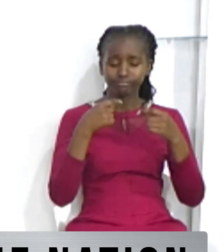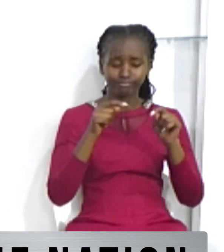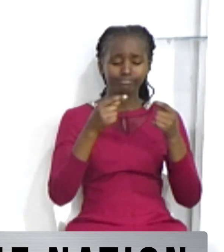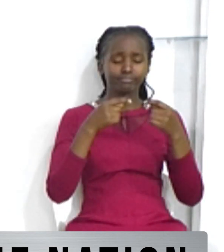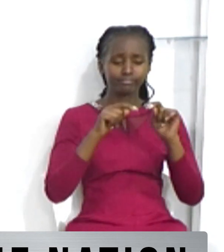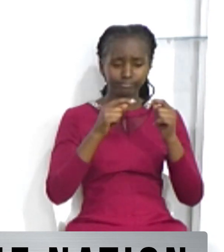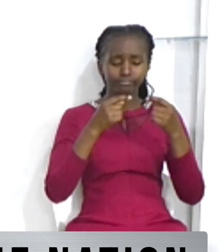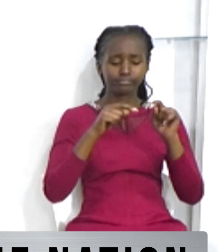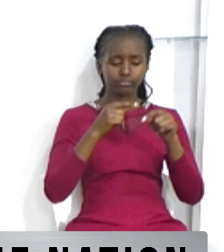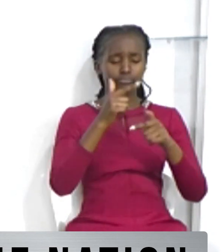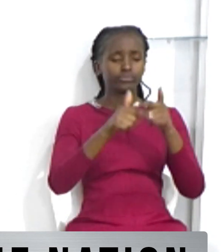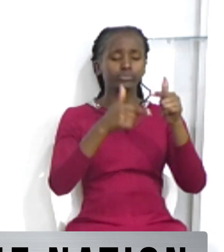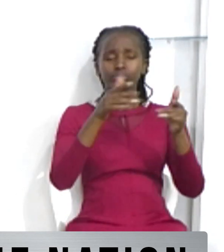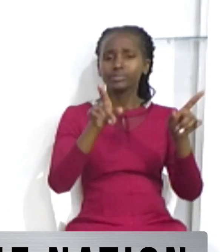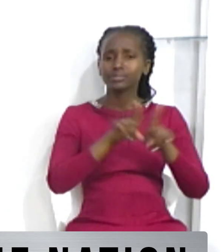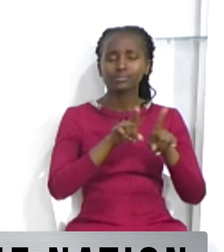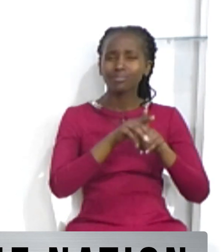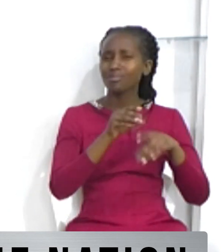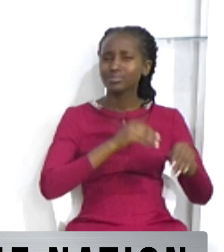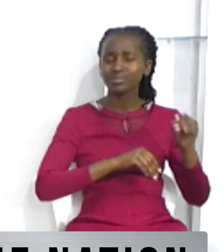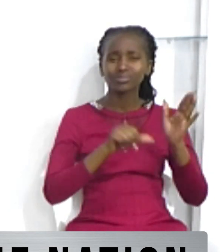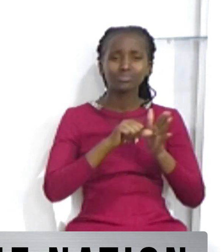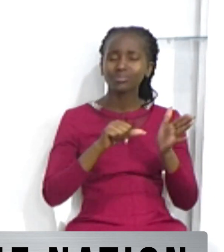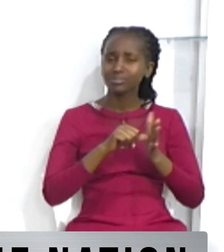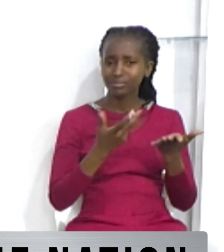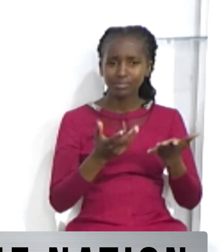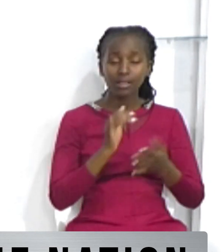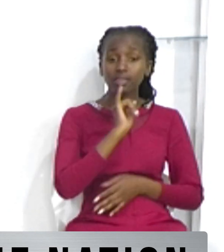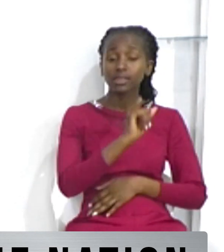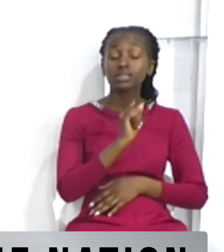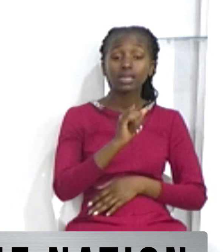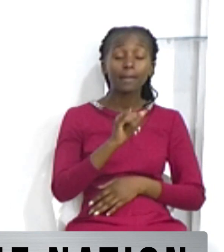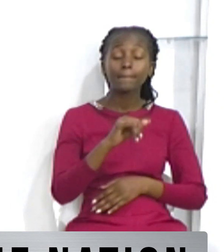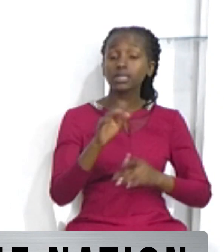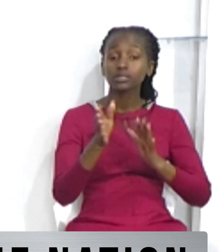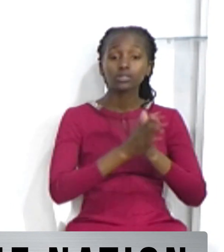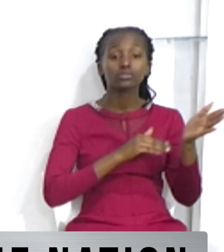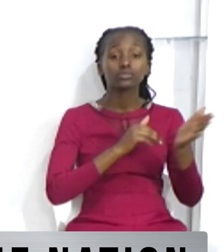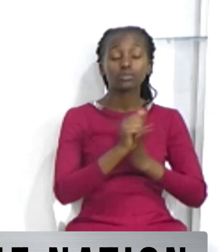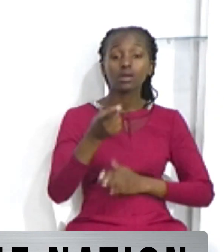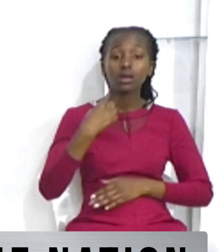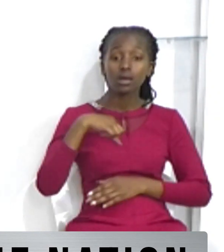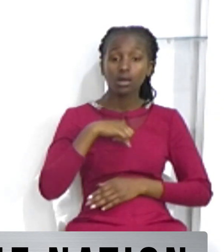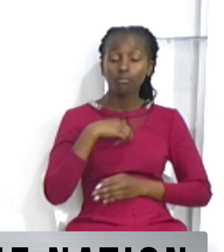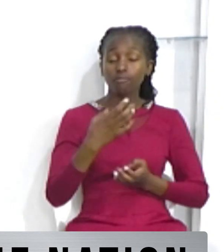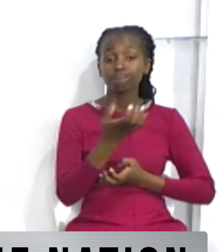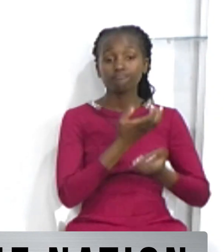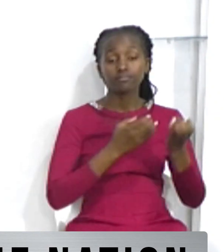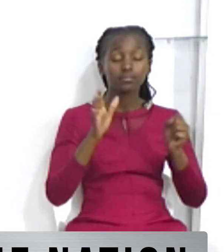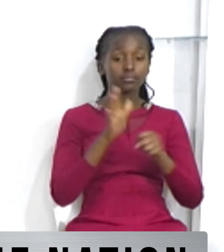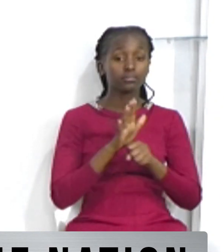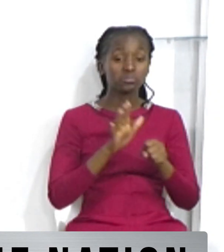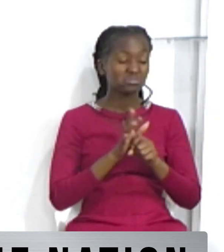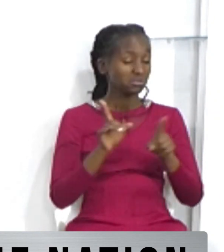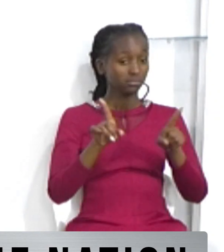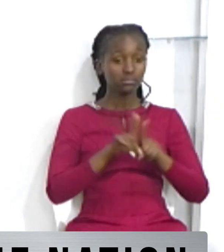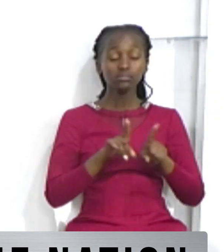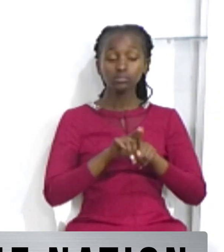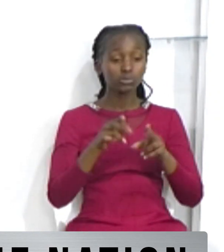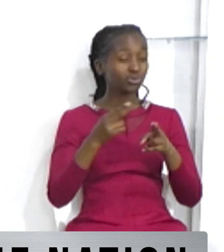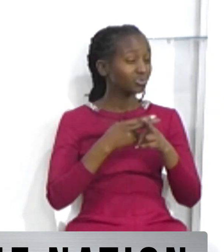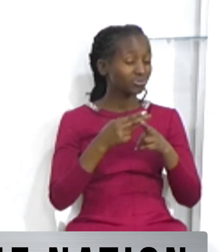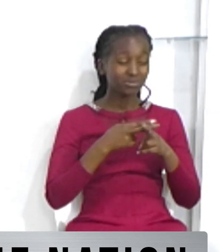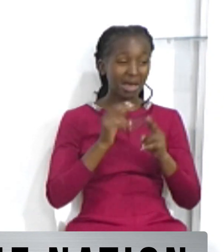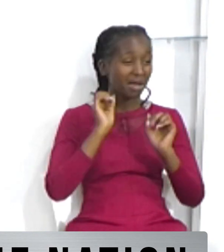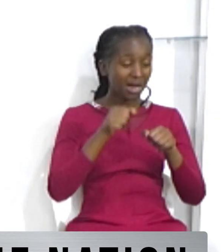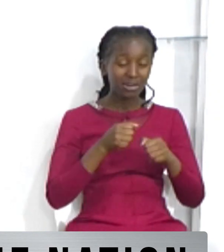thrive. This has really killed our economy, and I don't see soon getting out